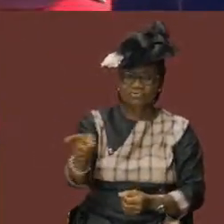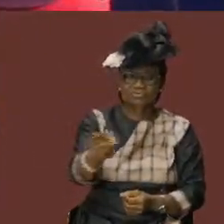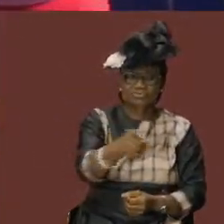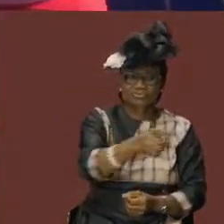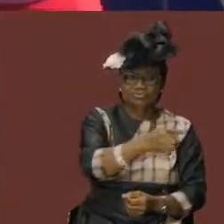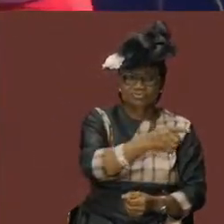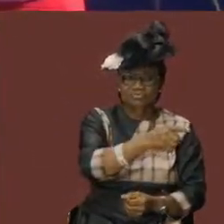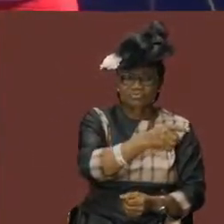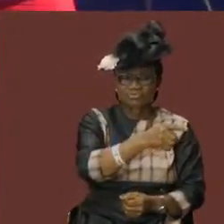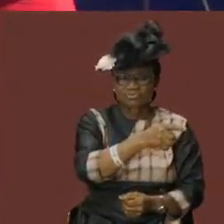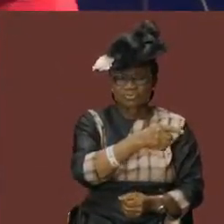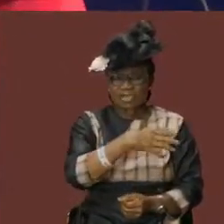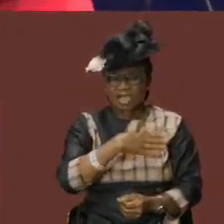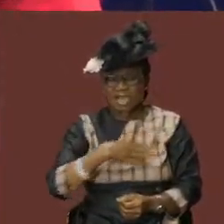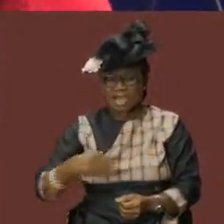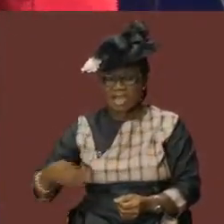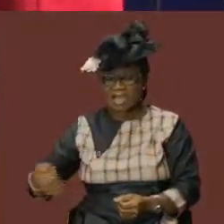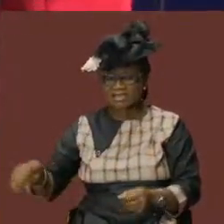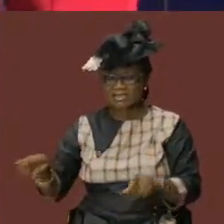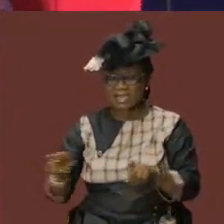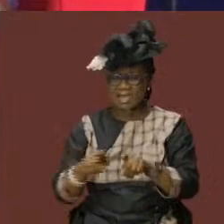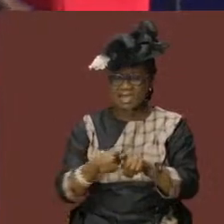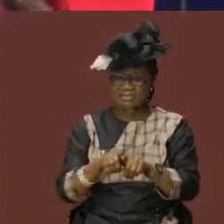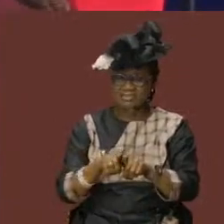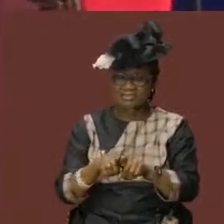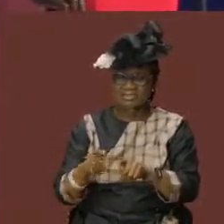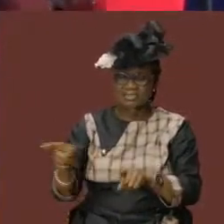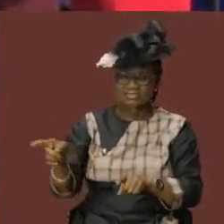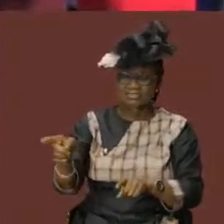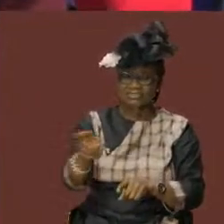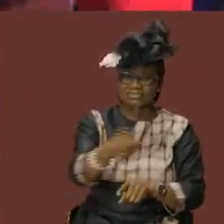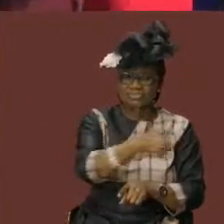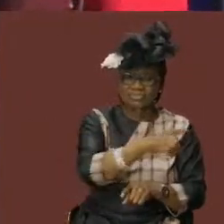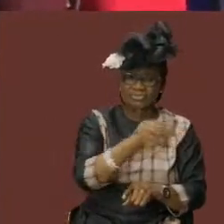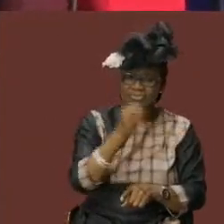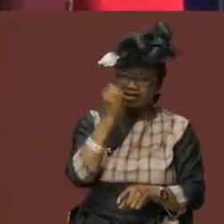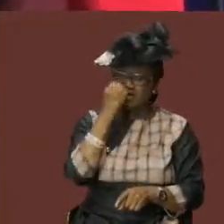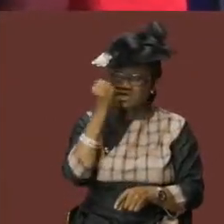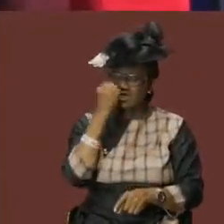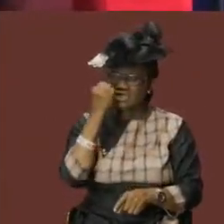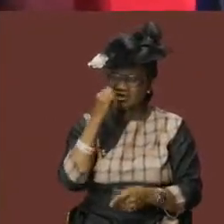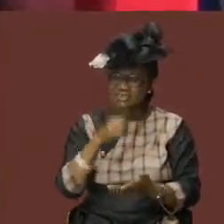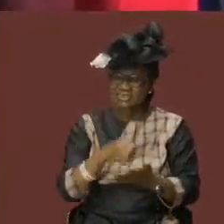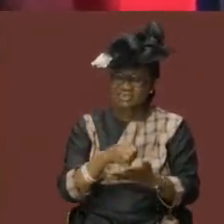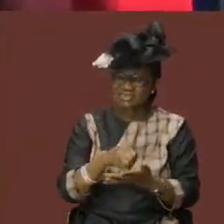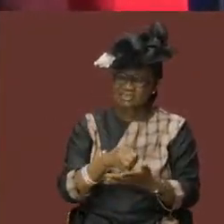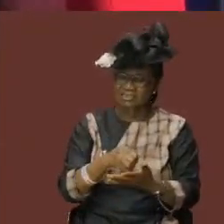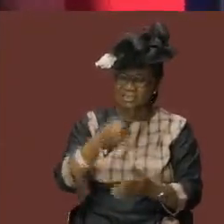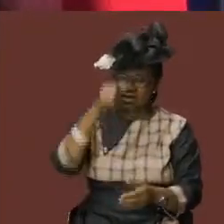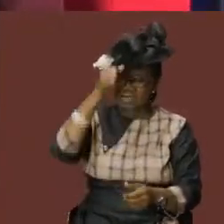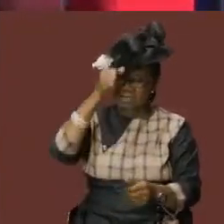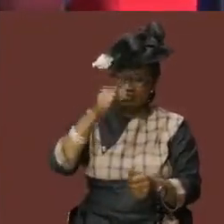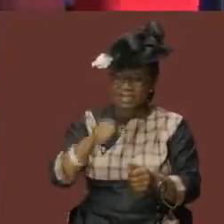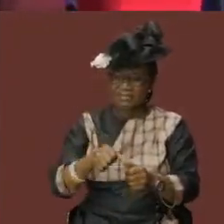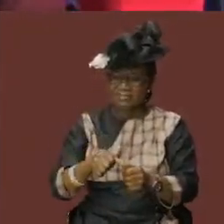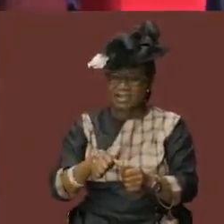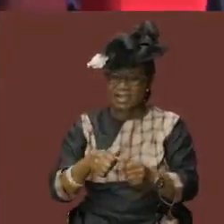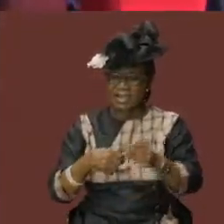you. And as you eat it,